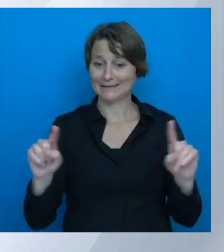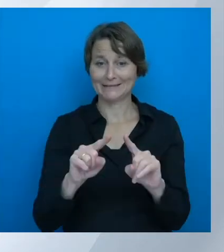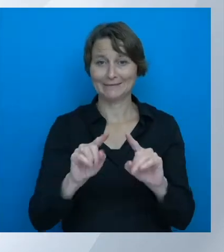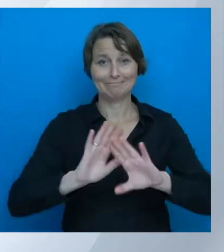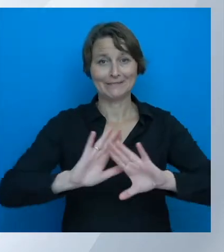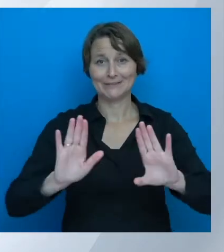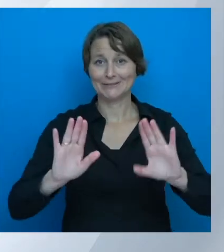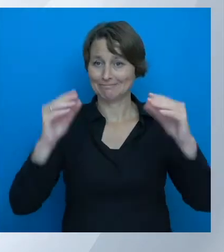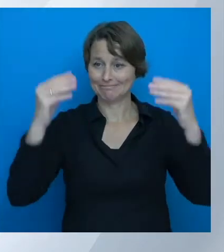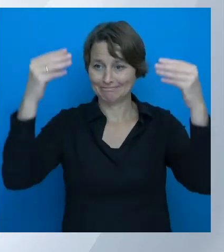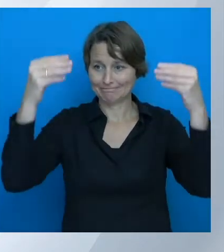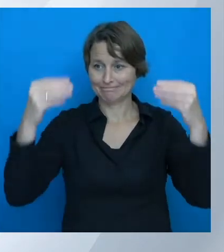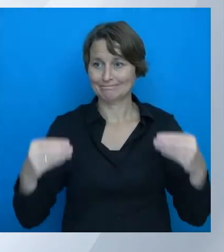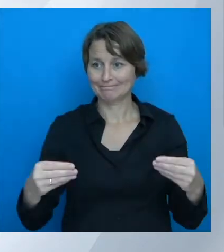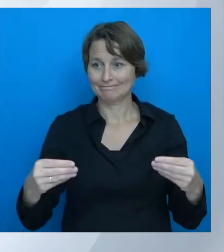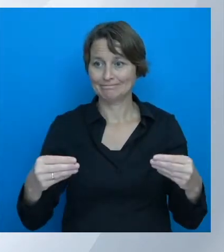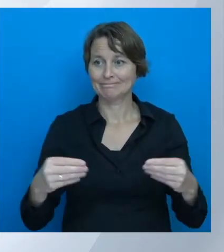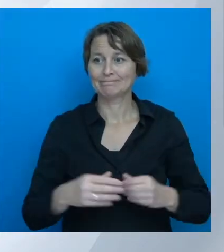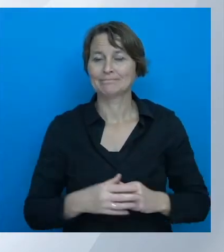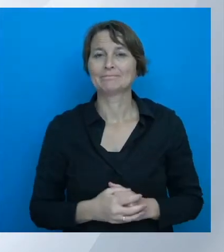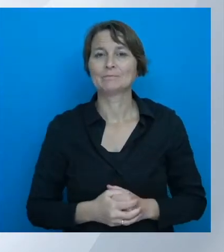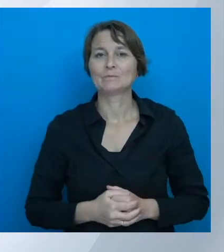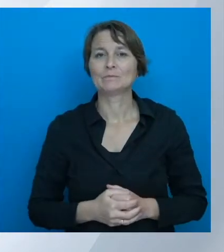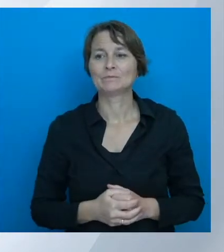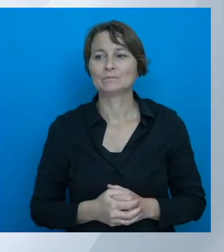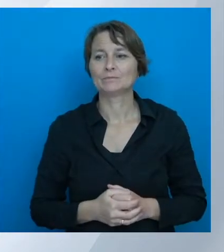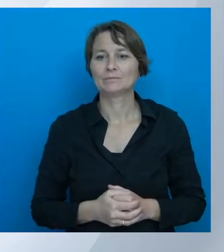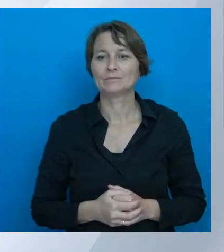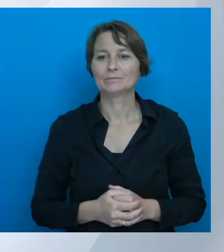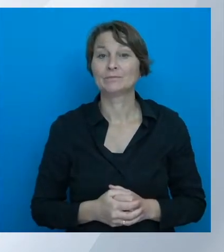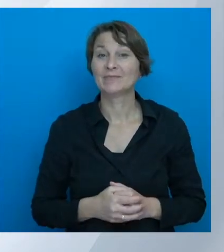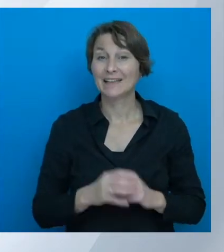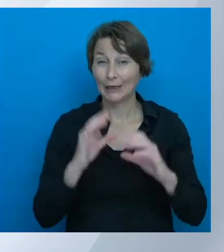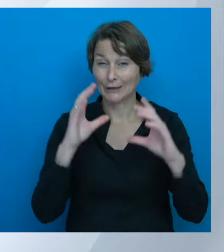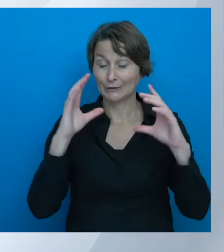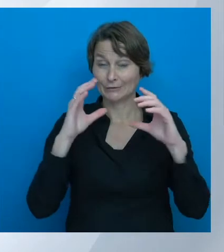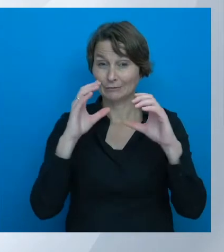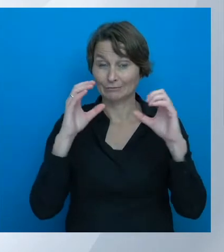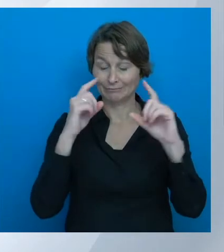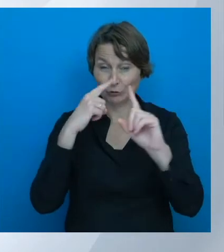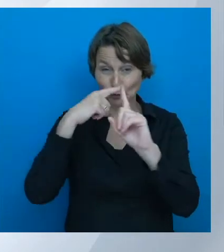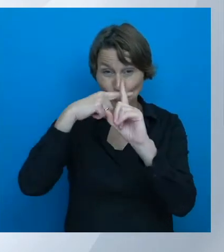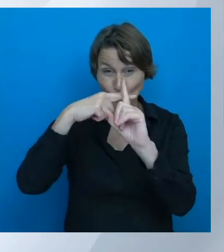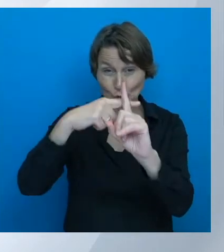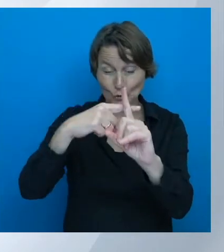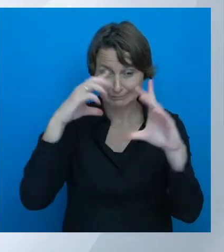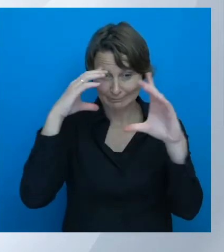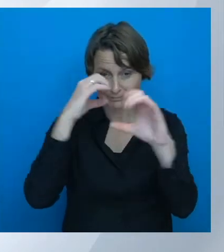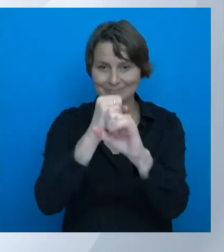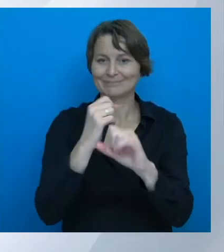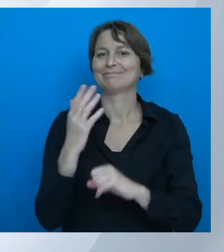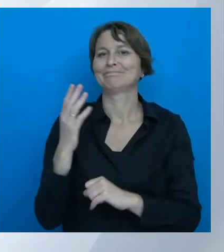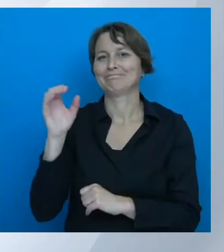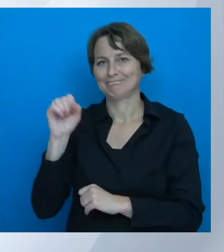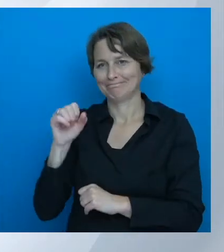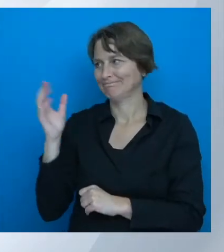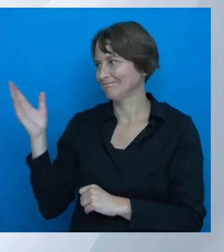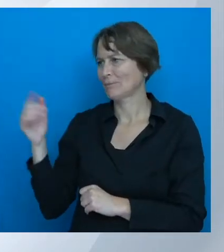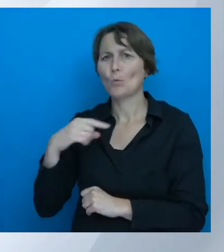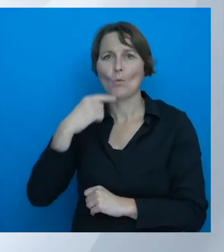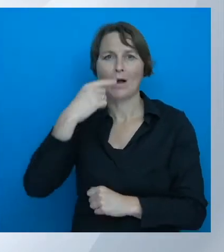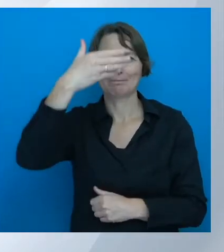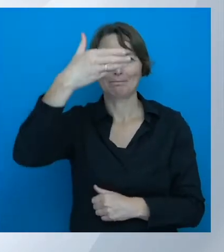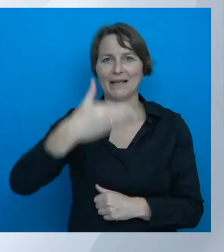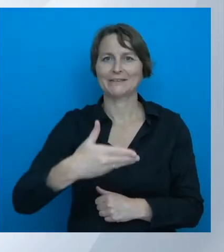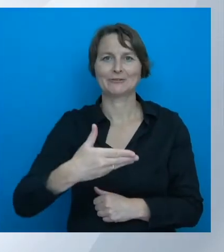Sorry? Can I zoom it a little bit? Yes. There we go. It's a single page, and basically all